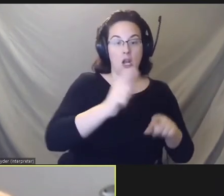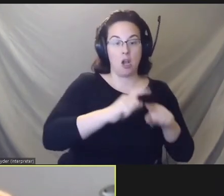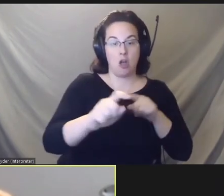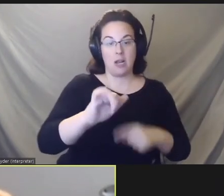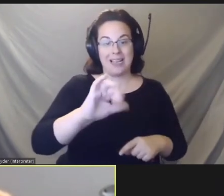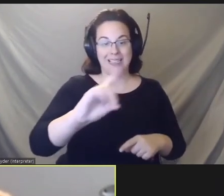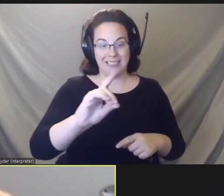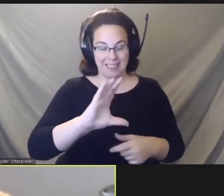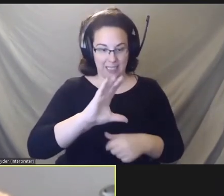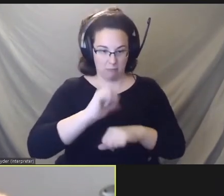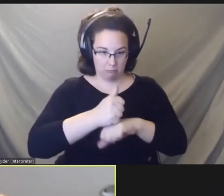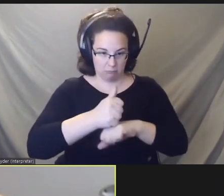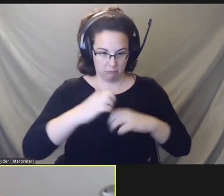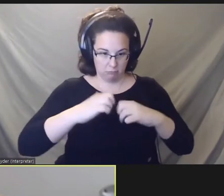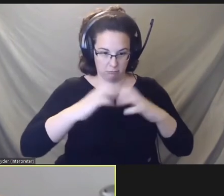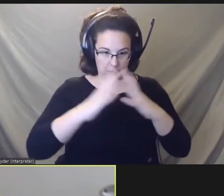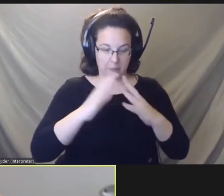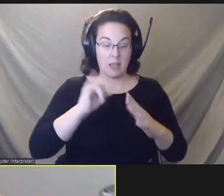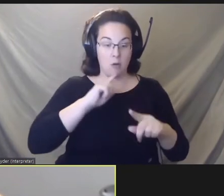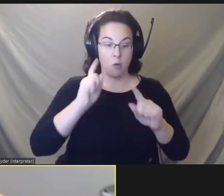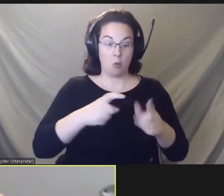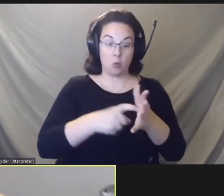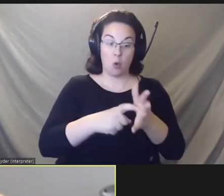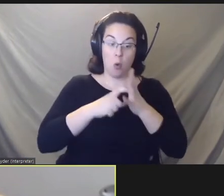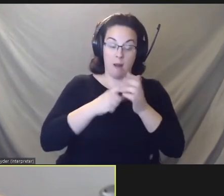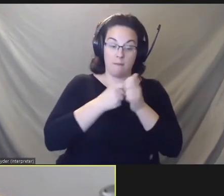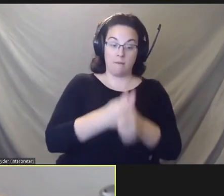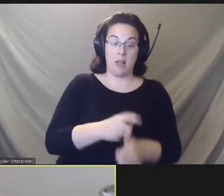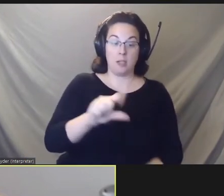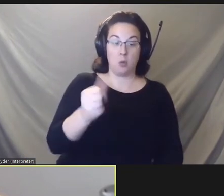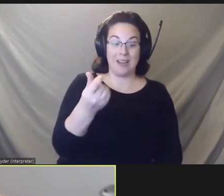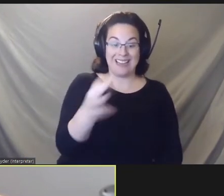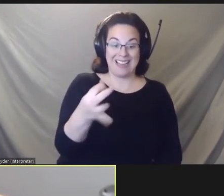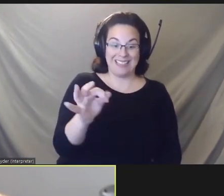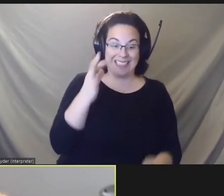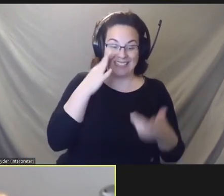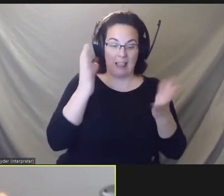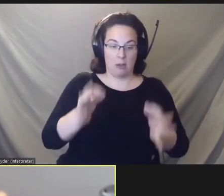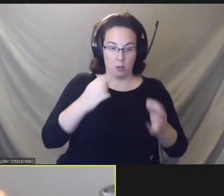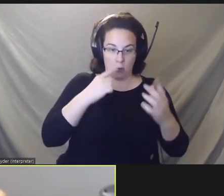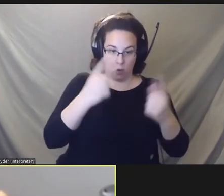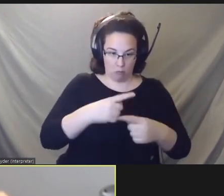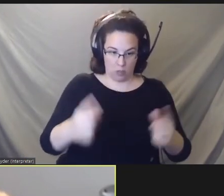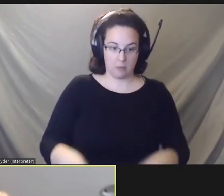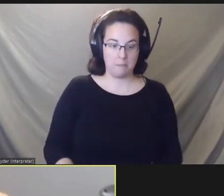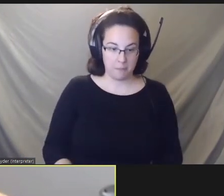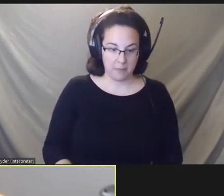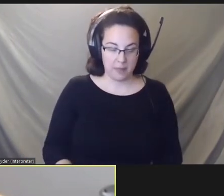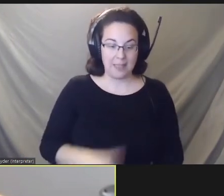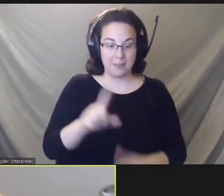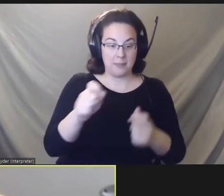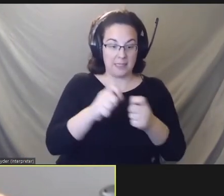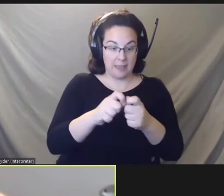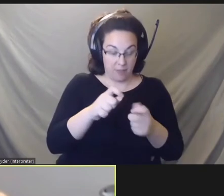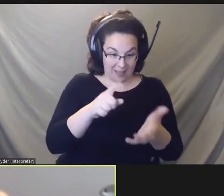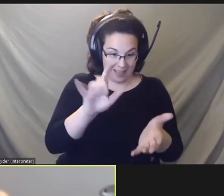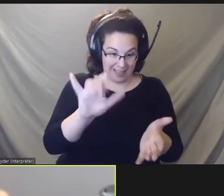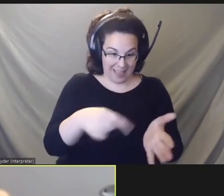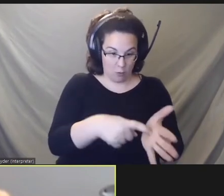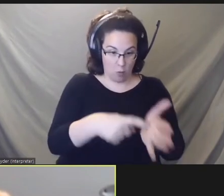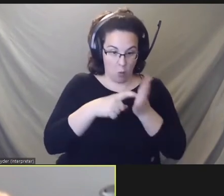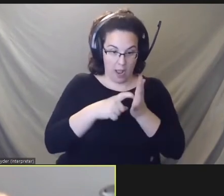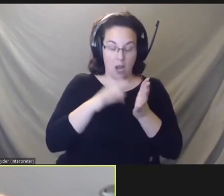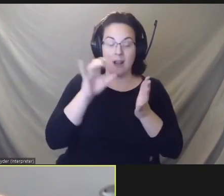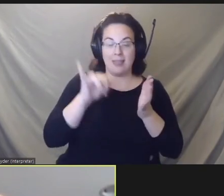implementation. The report was required by the 2019 call blocking declaratory ruling. Specifically, it required that the Bureau prepare a